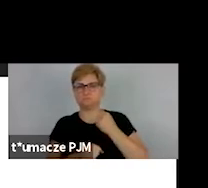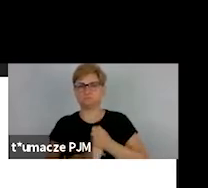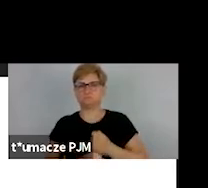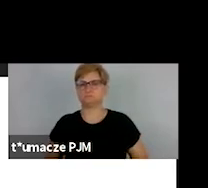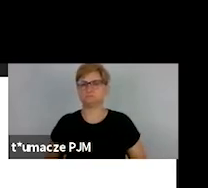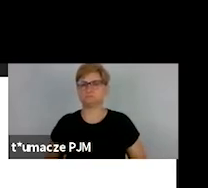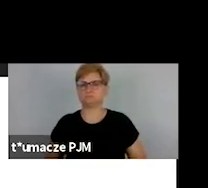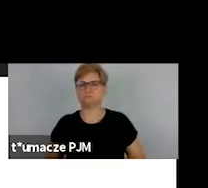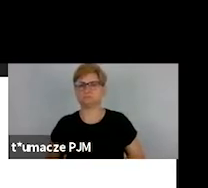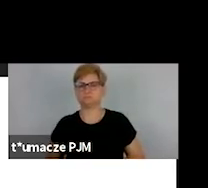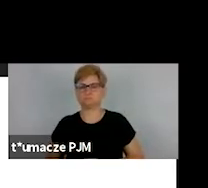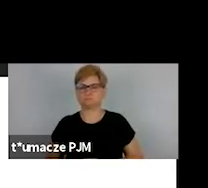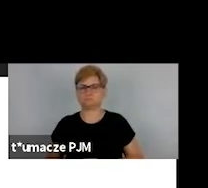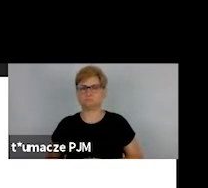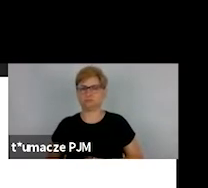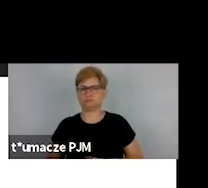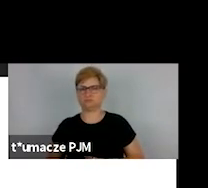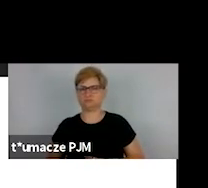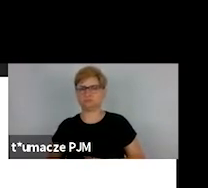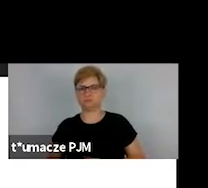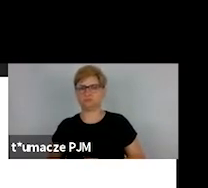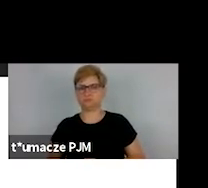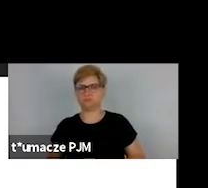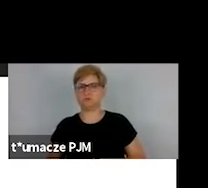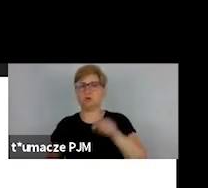We're going to skip this one. Next slide.